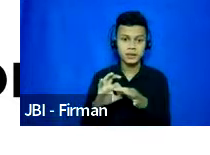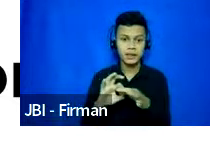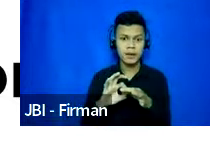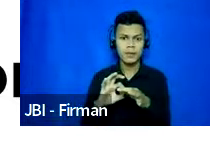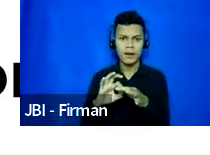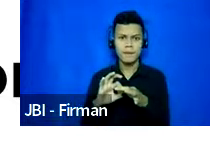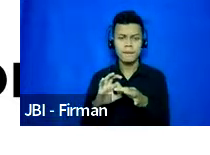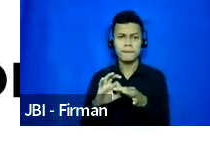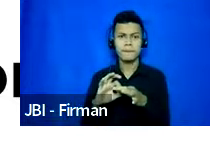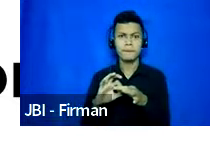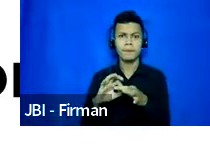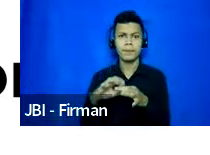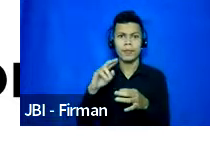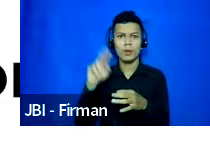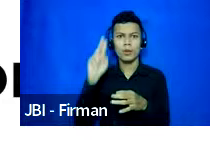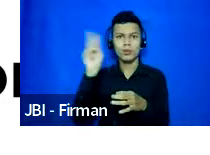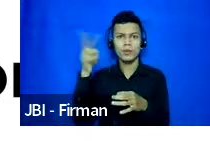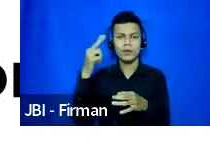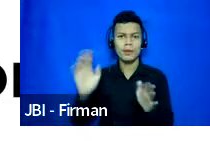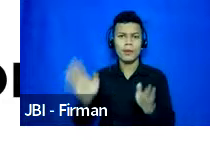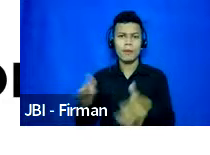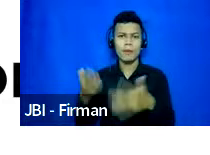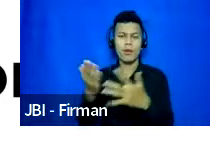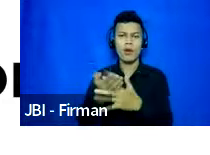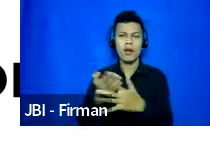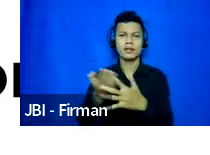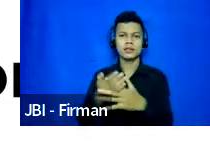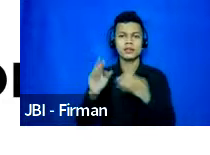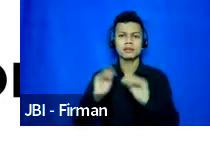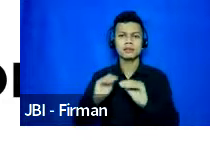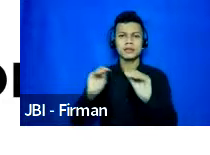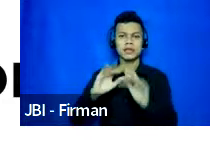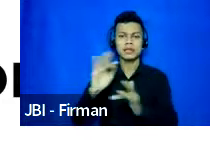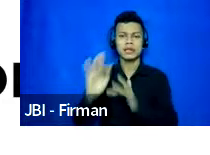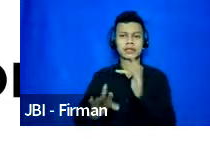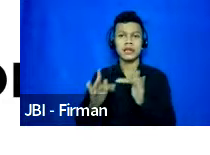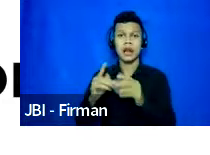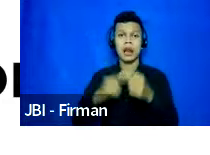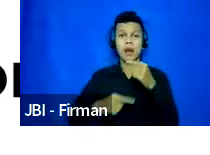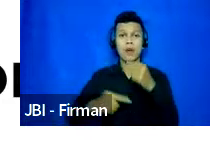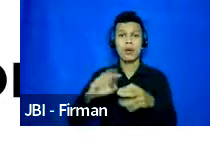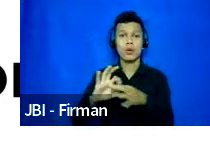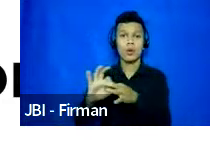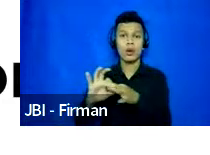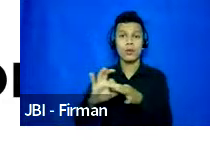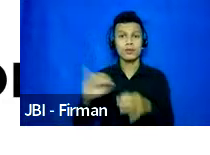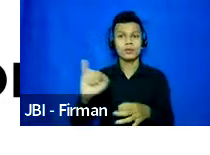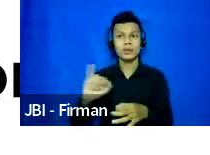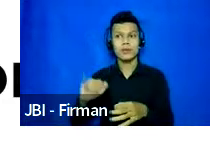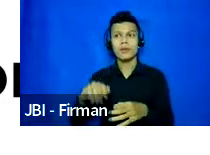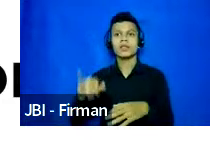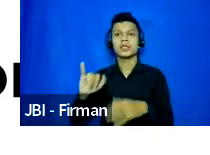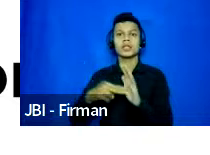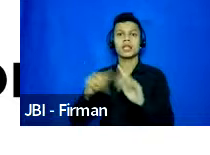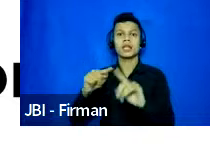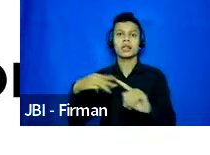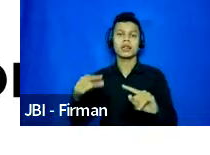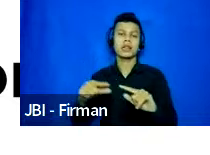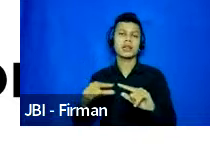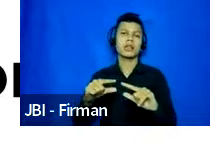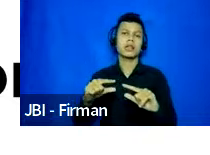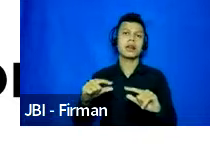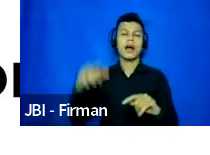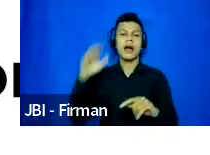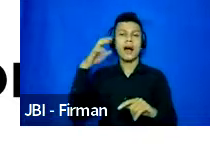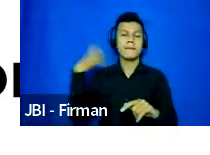educations through collaborations with the Inter-American Development Bank, as well as flagship